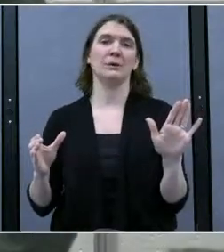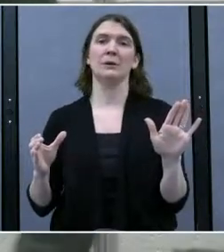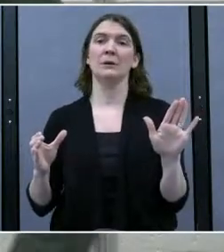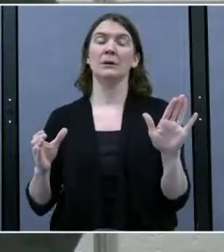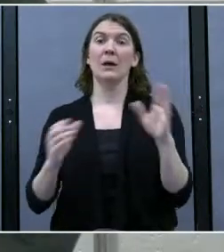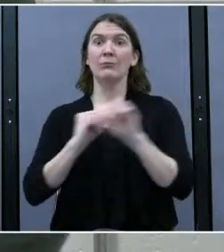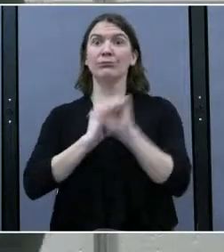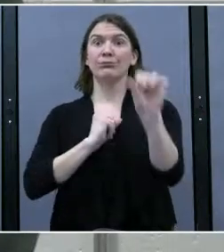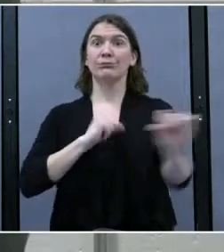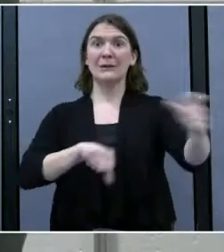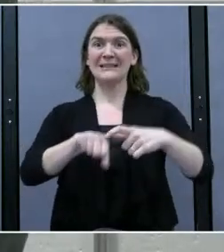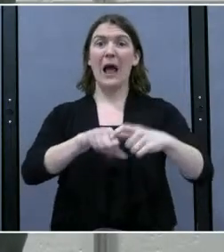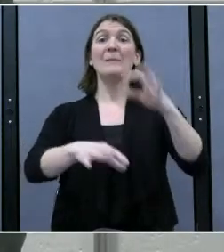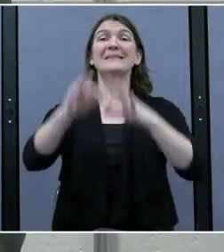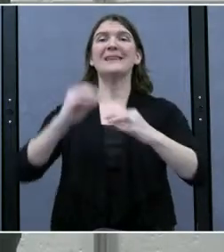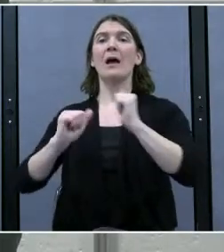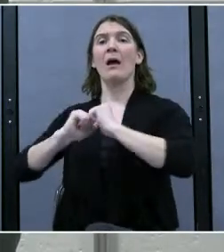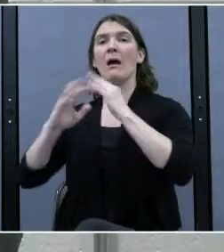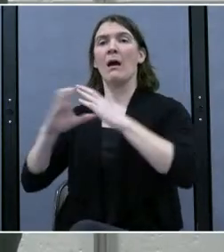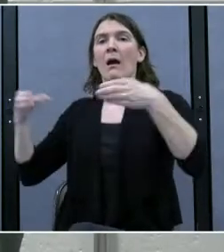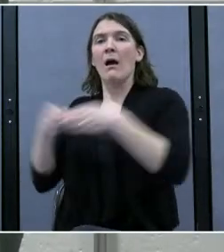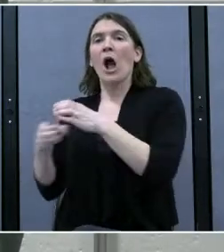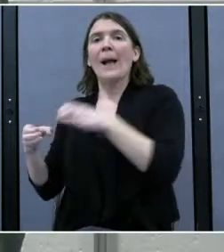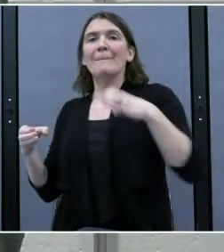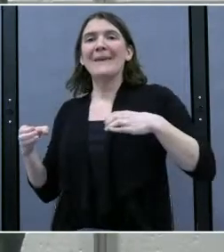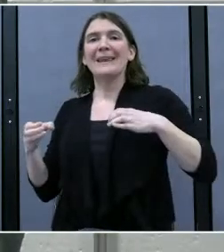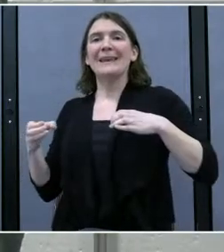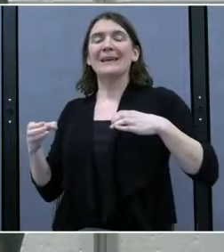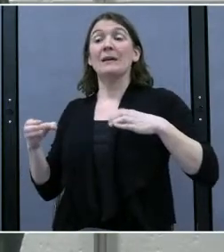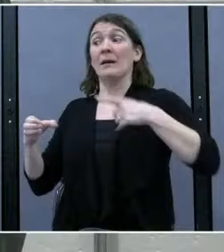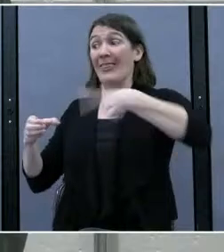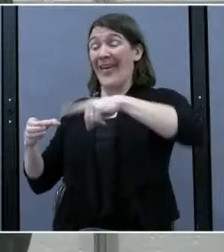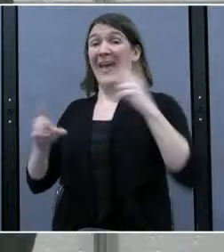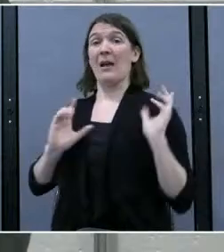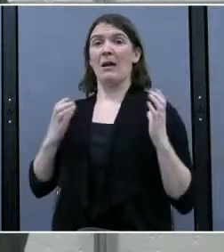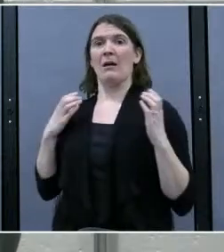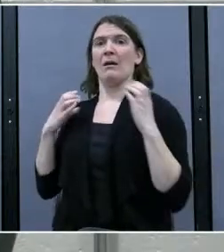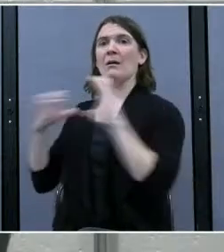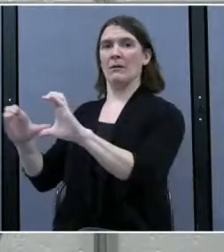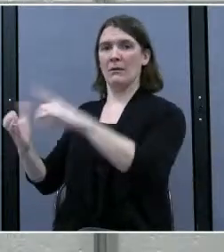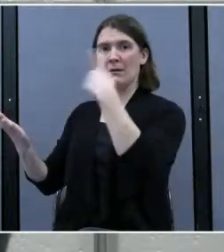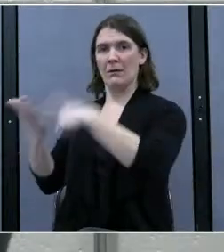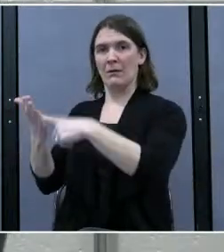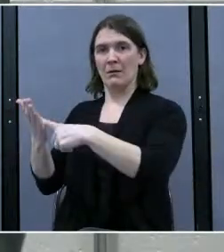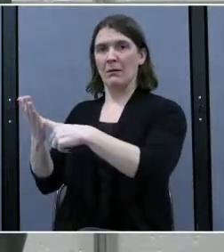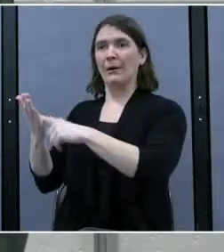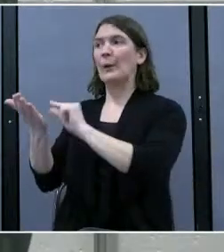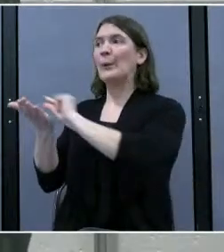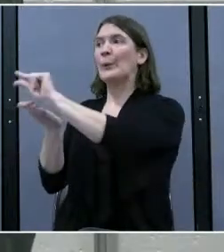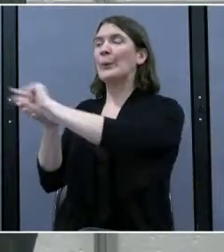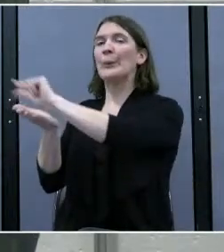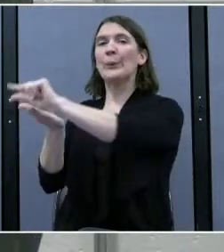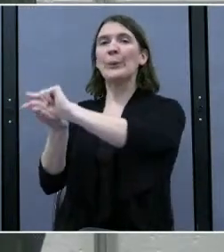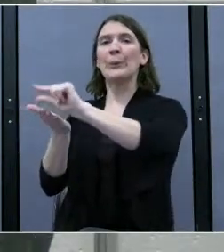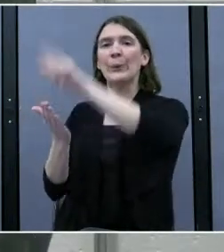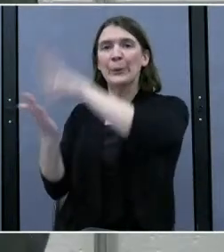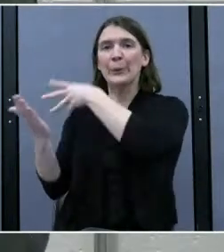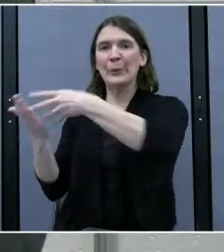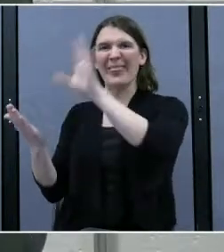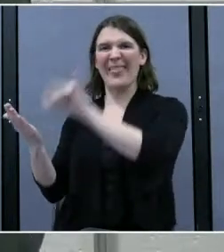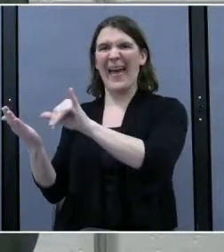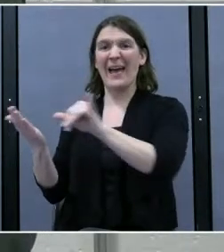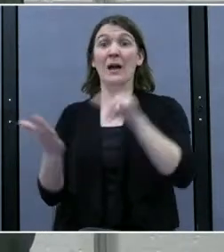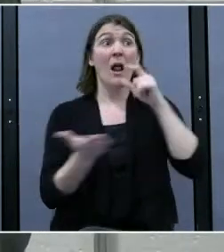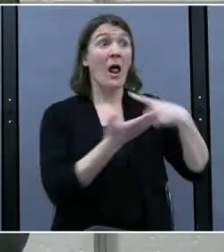Services Funding Committee and to delegate the responsibility to allocate the money so that we were